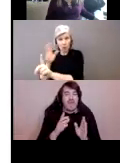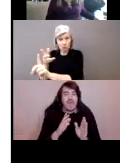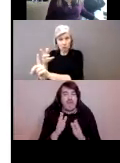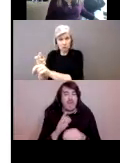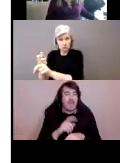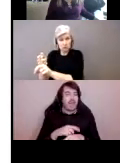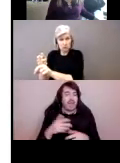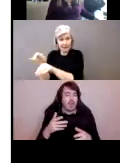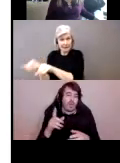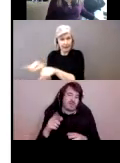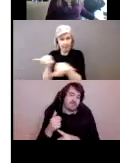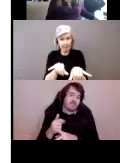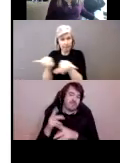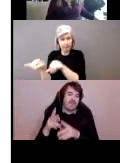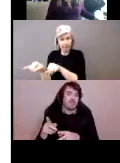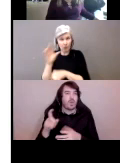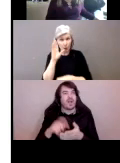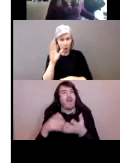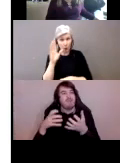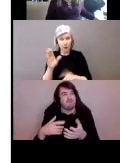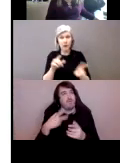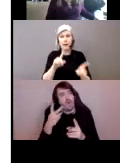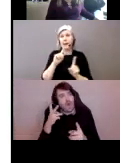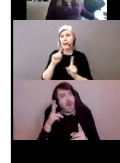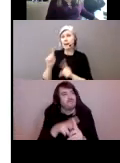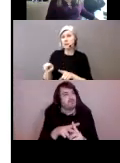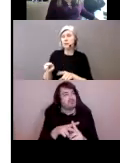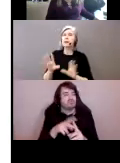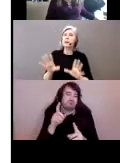The only reason when I see there could be a timing difference is the following.